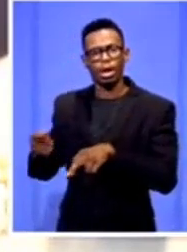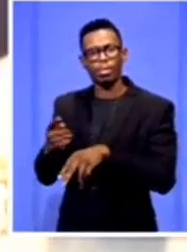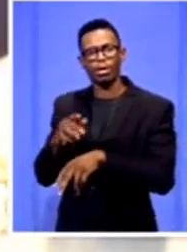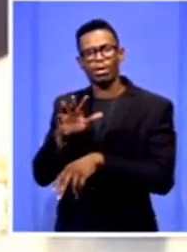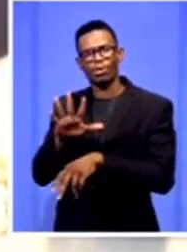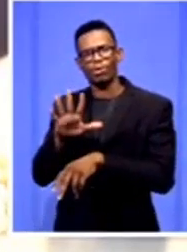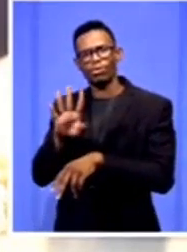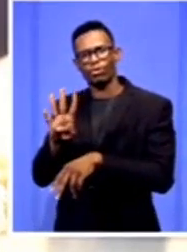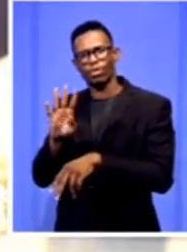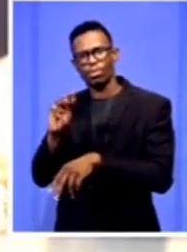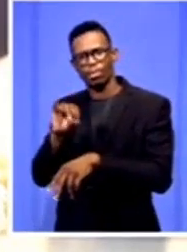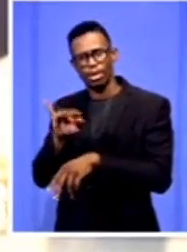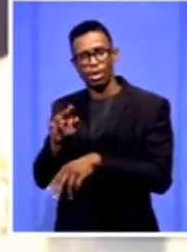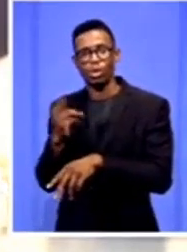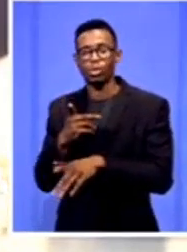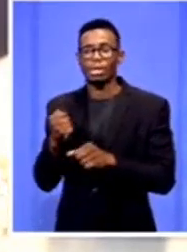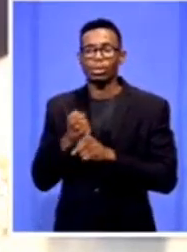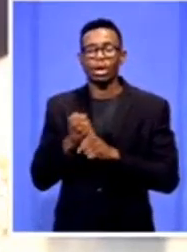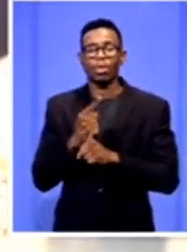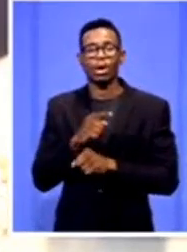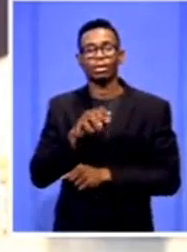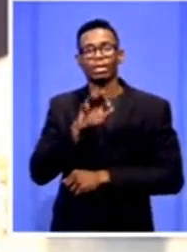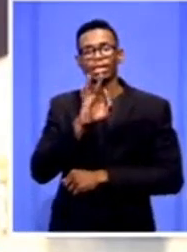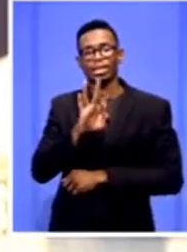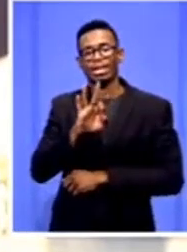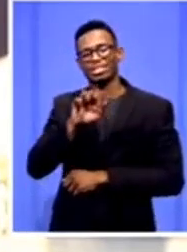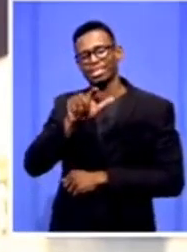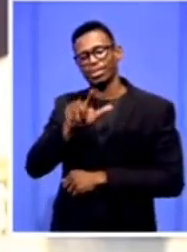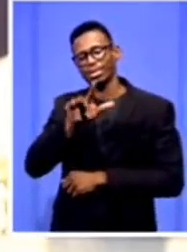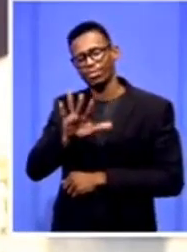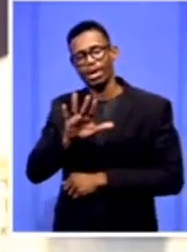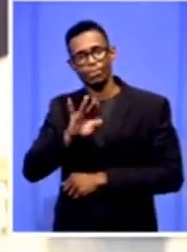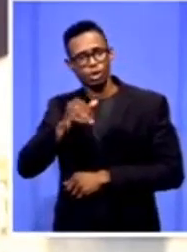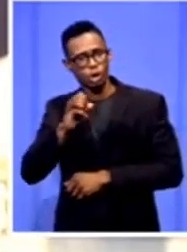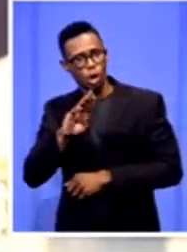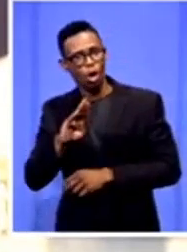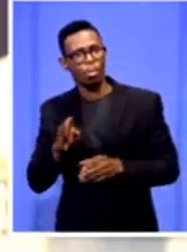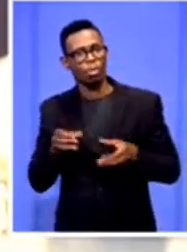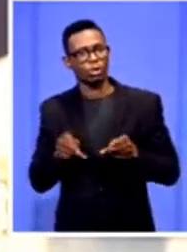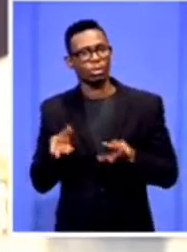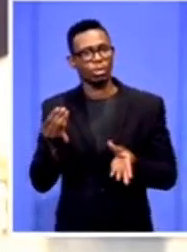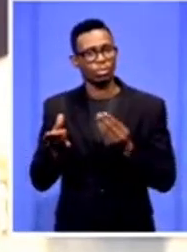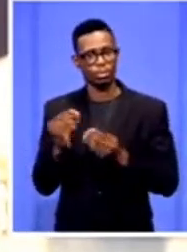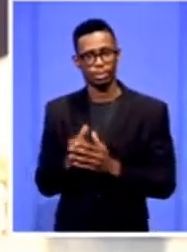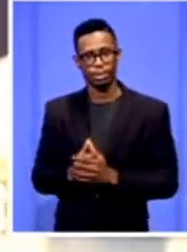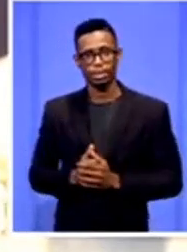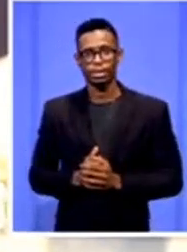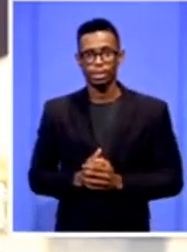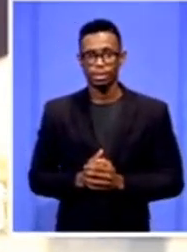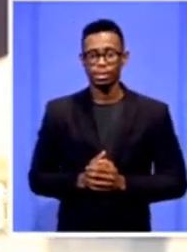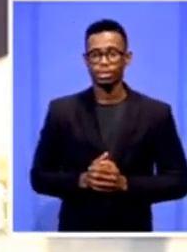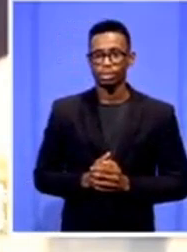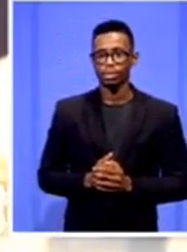775 job opportunities. Yeah. Re shebile ditoropo tsena tse nyanyana mo senang income at